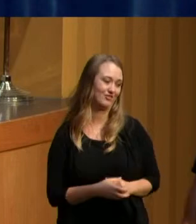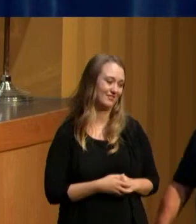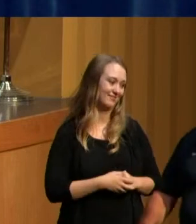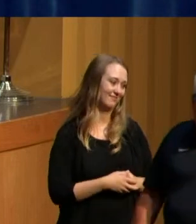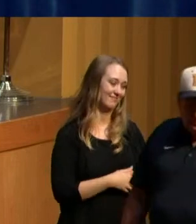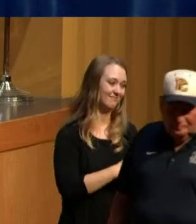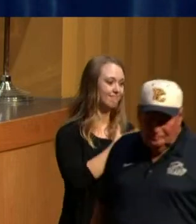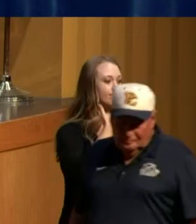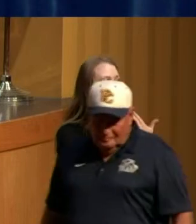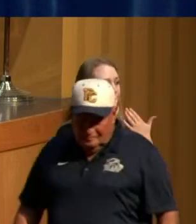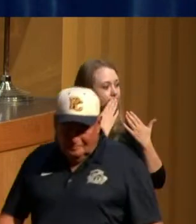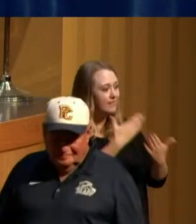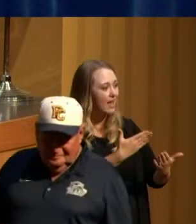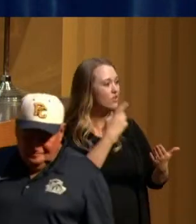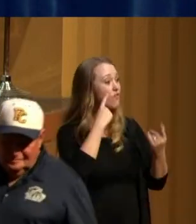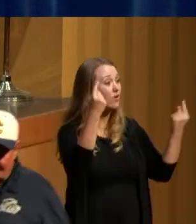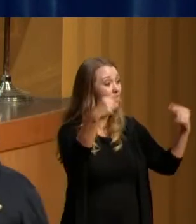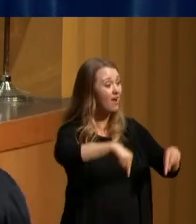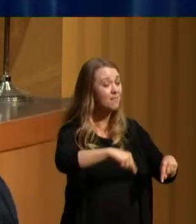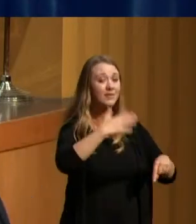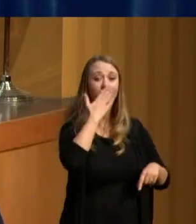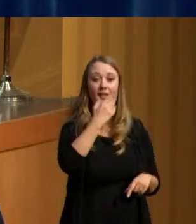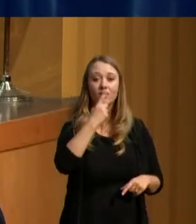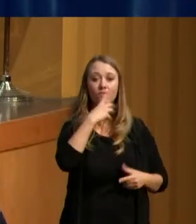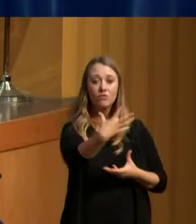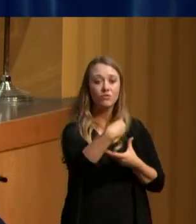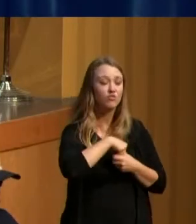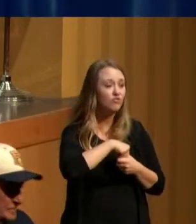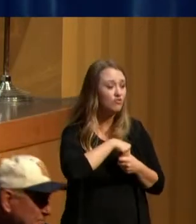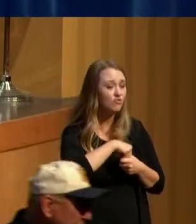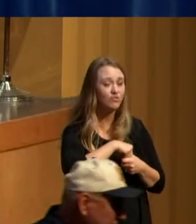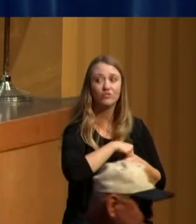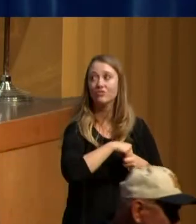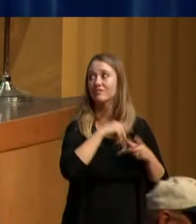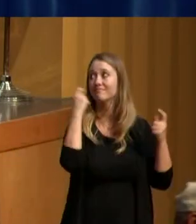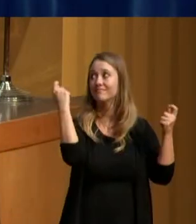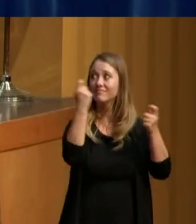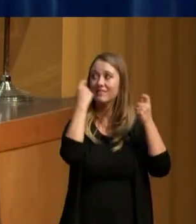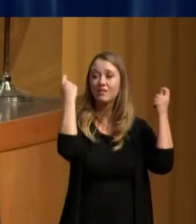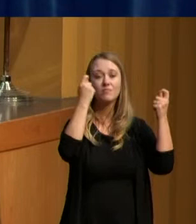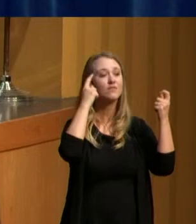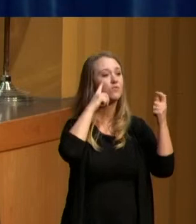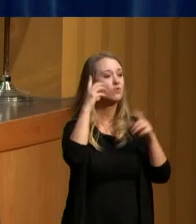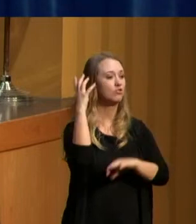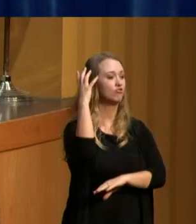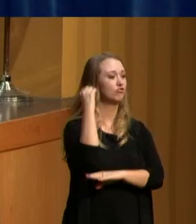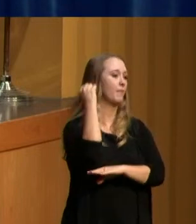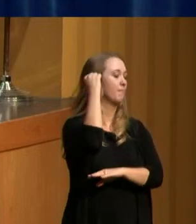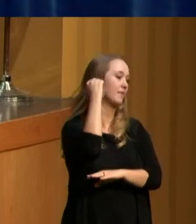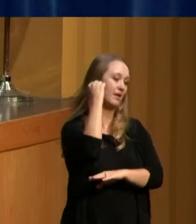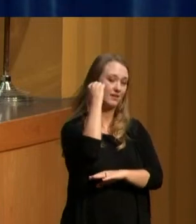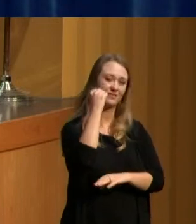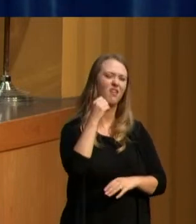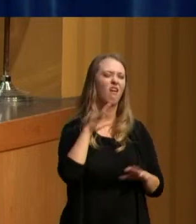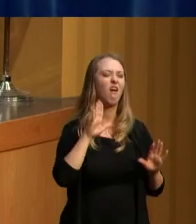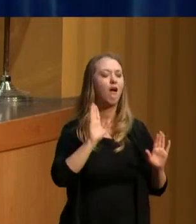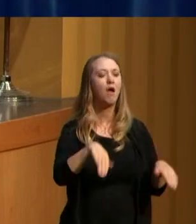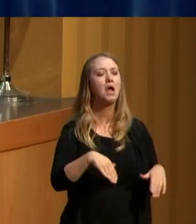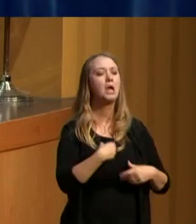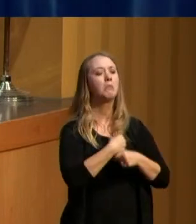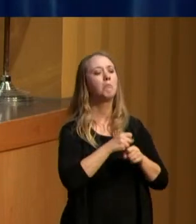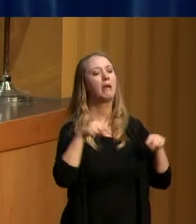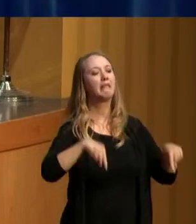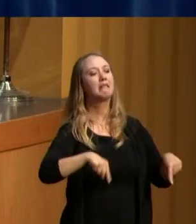you for coming. Thank you for being a part of this celebration of champions. And let's make it an annual thing, you